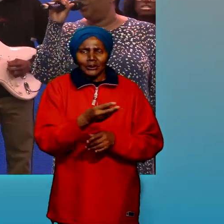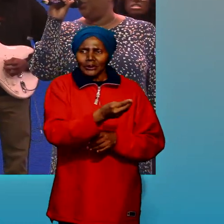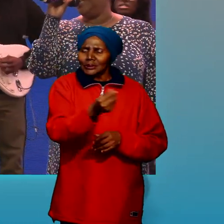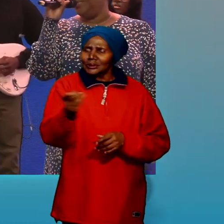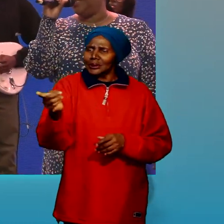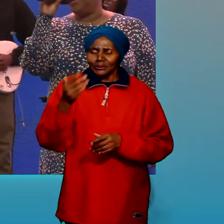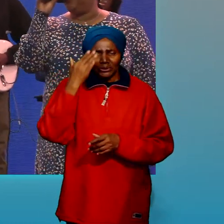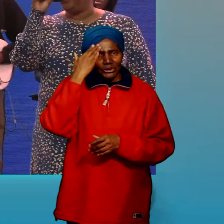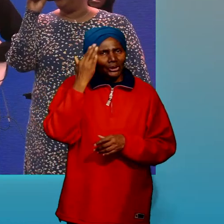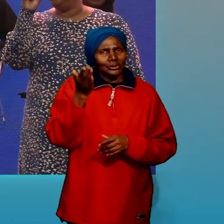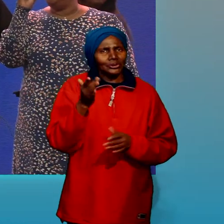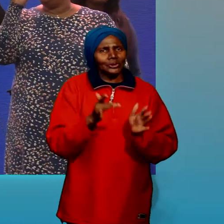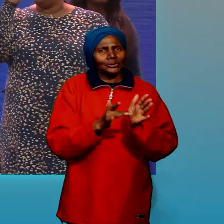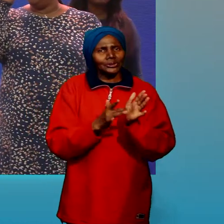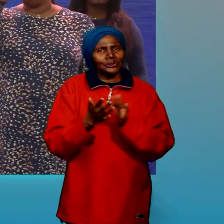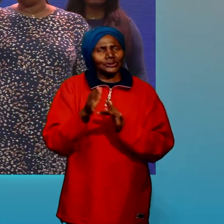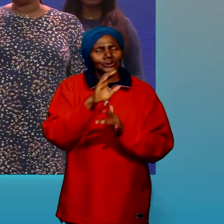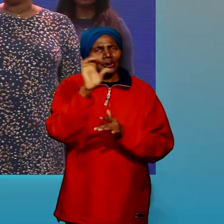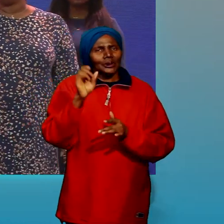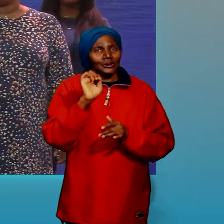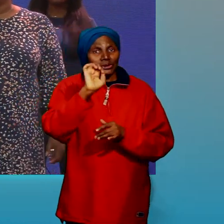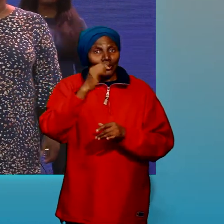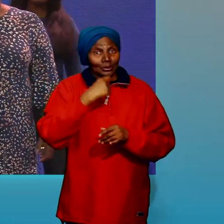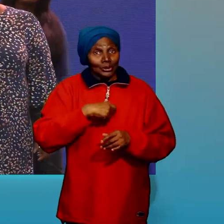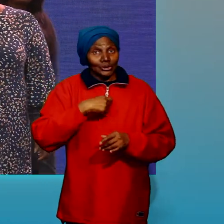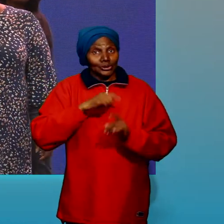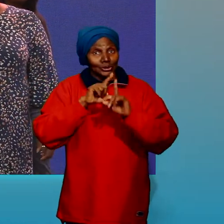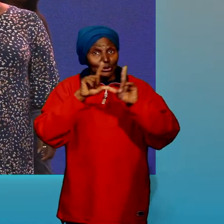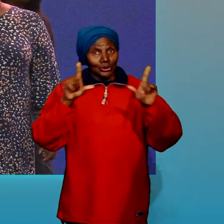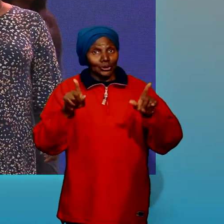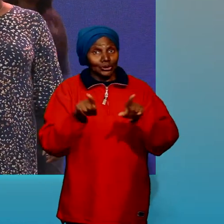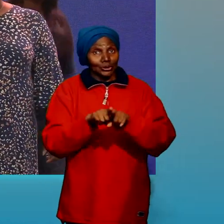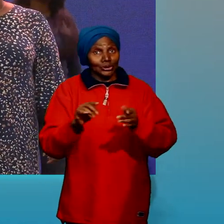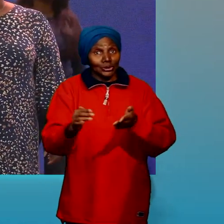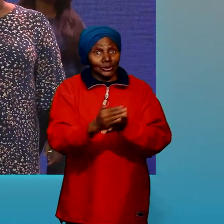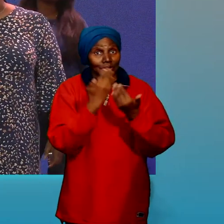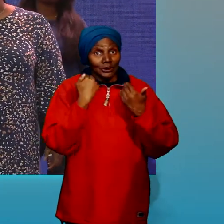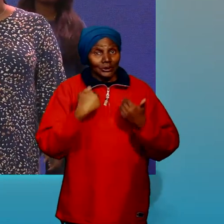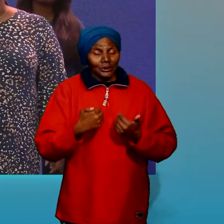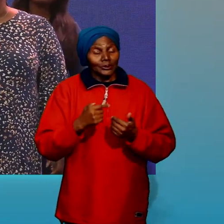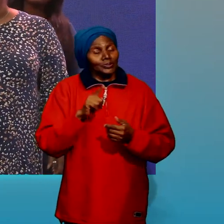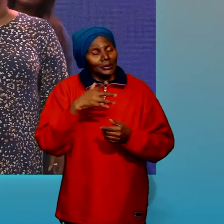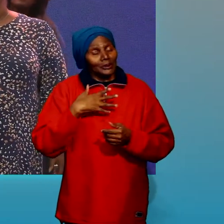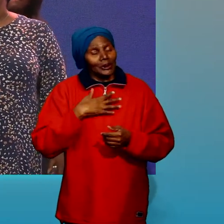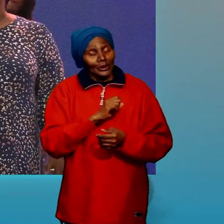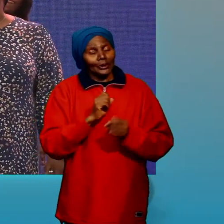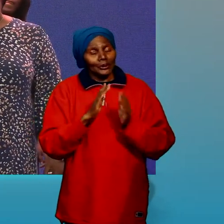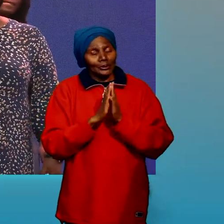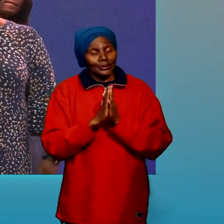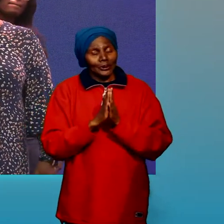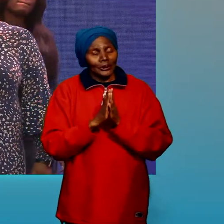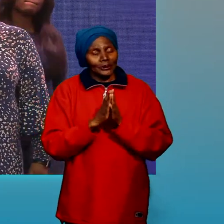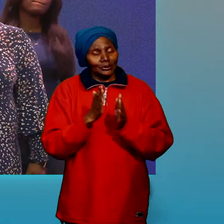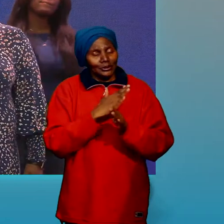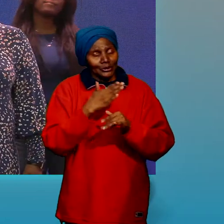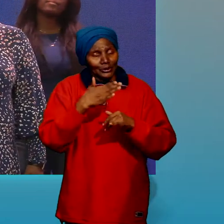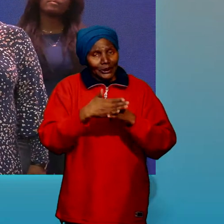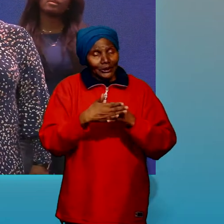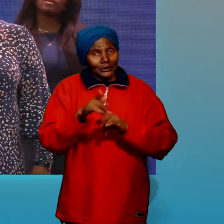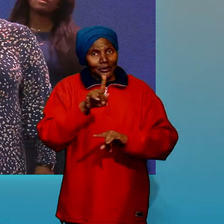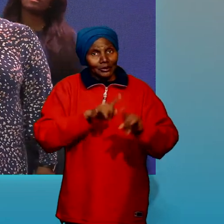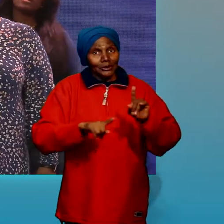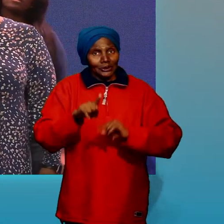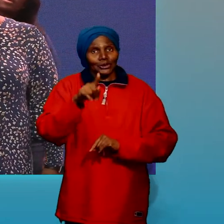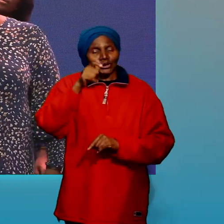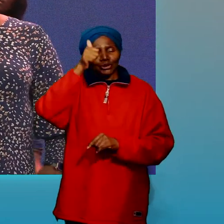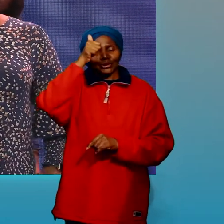As your Lord and Savior in here this evening. But my hope and my prayer is that by the end of the evening, you